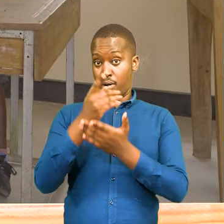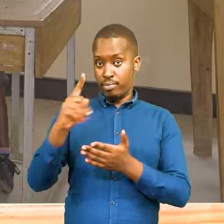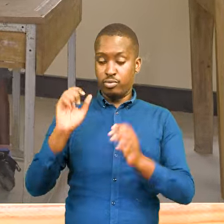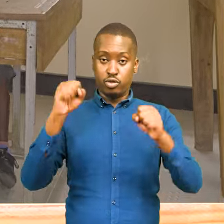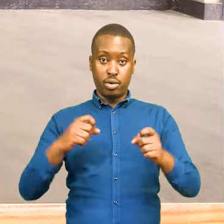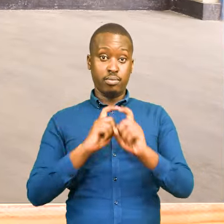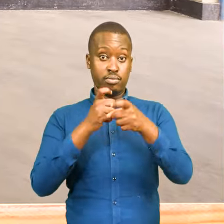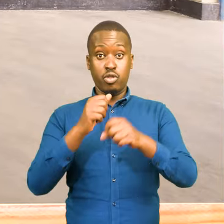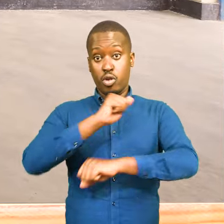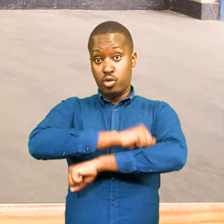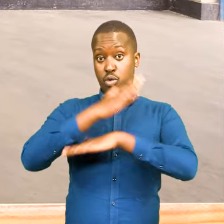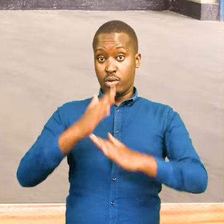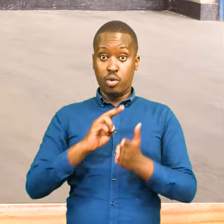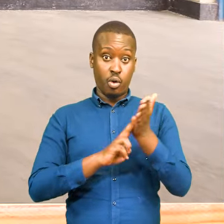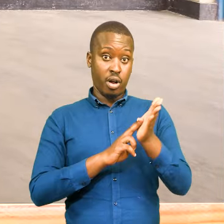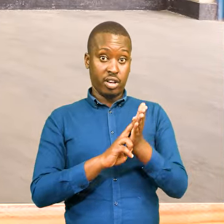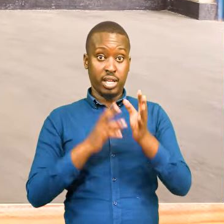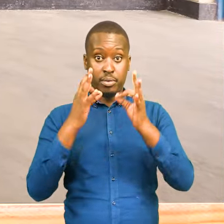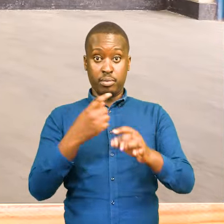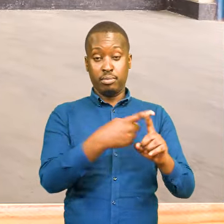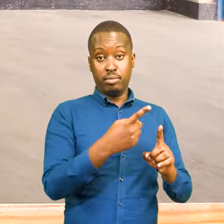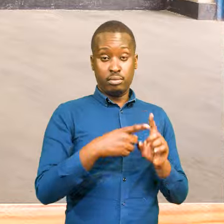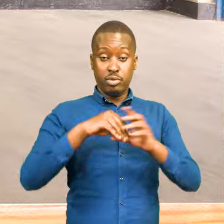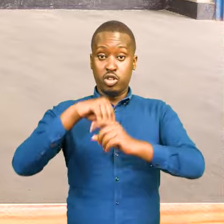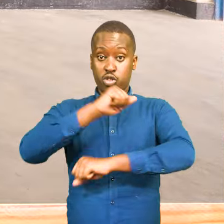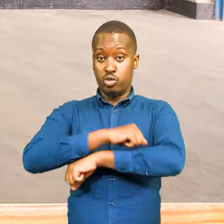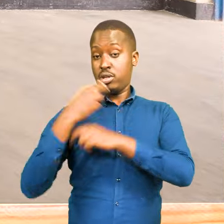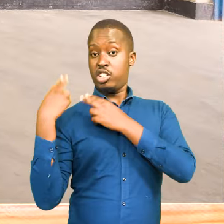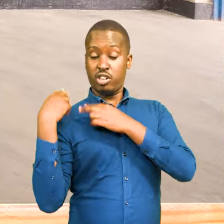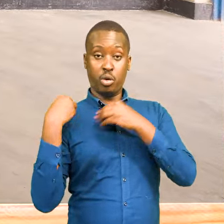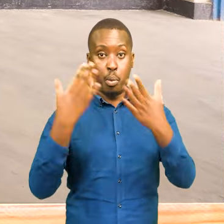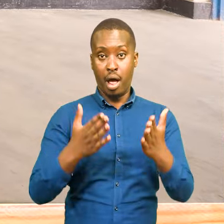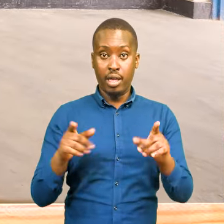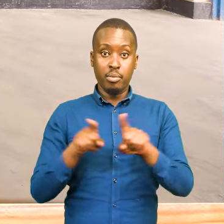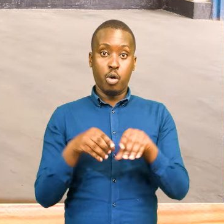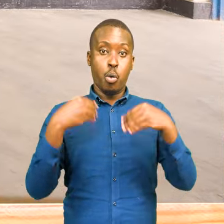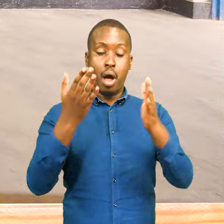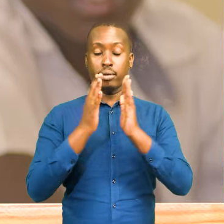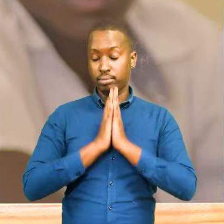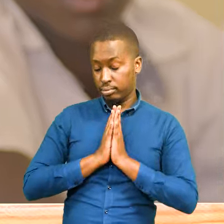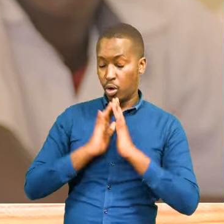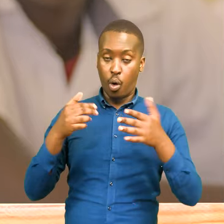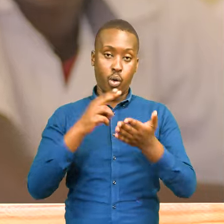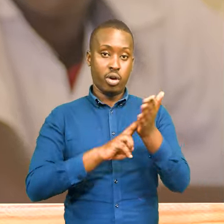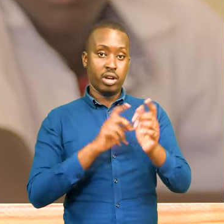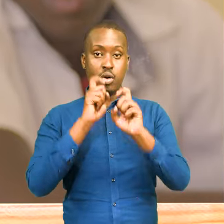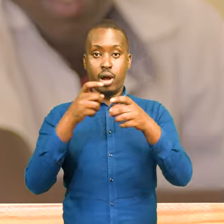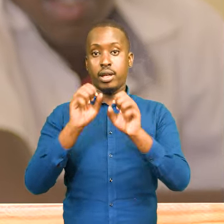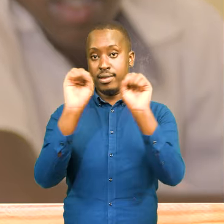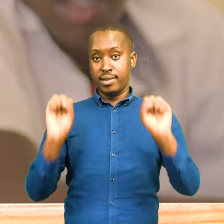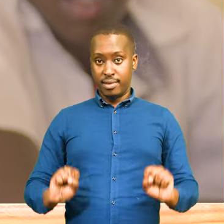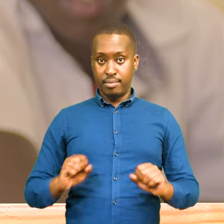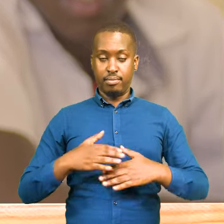Right. You can reward students with special duties in the classroom, such as giving them praise or using a